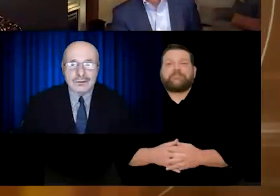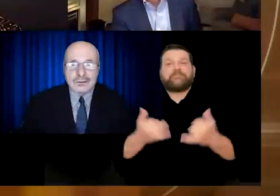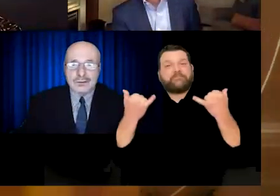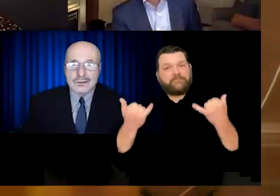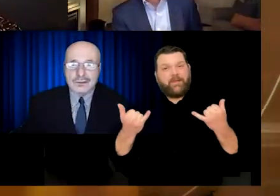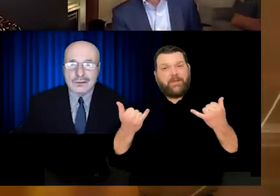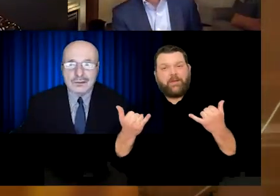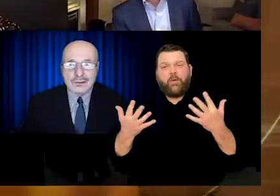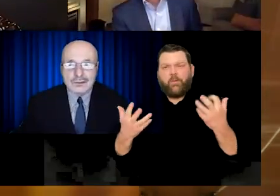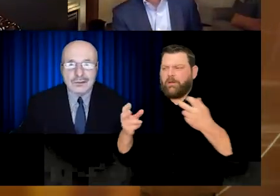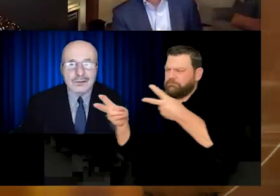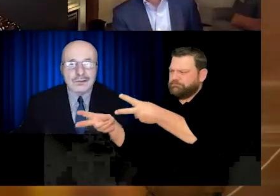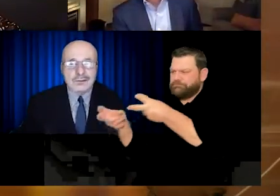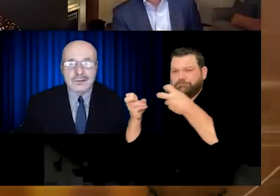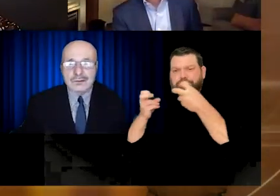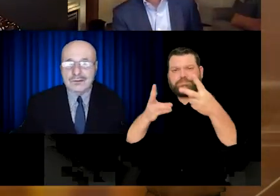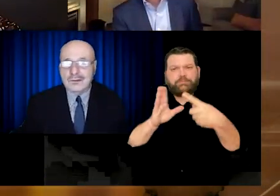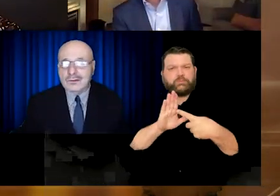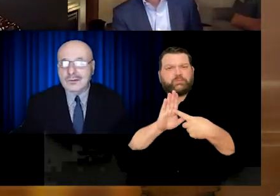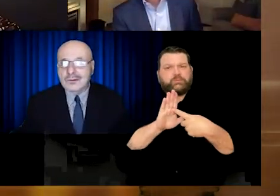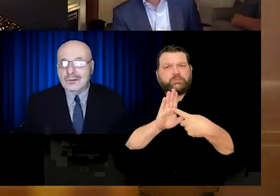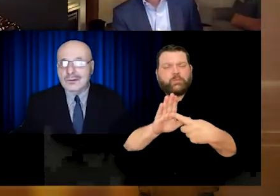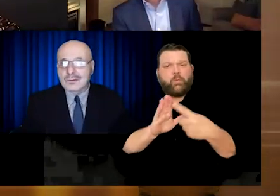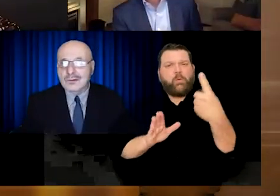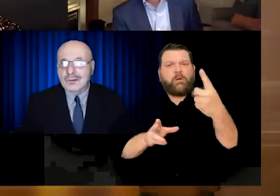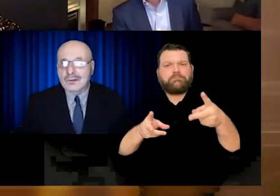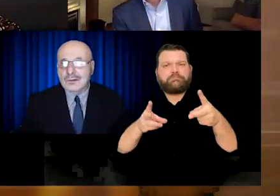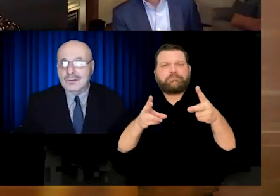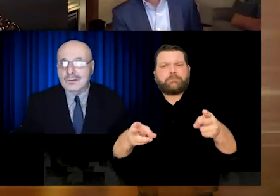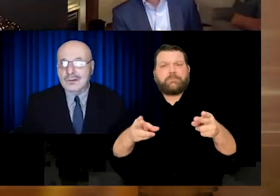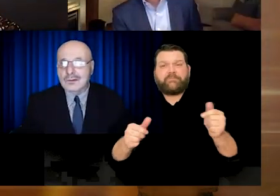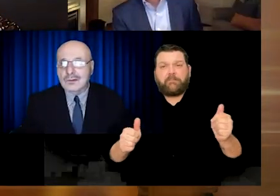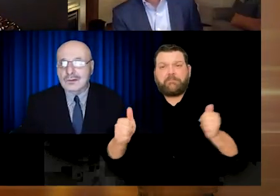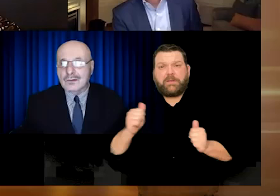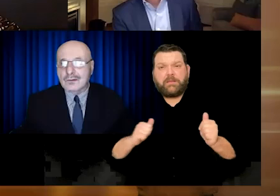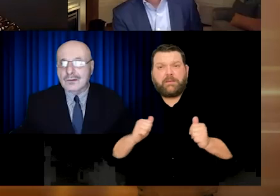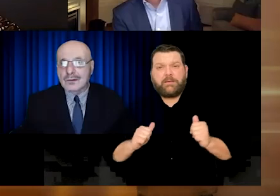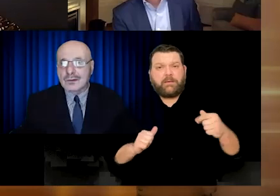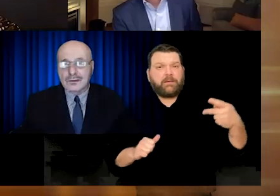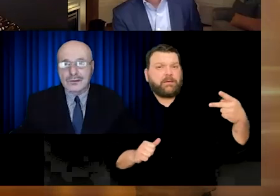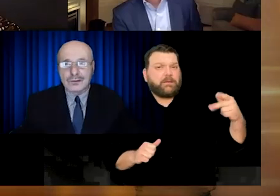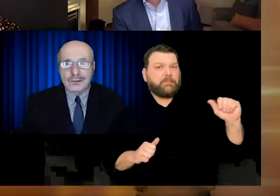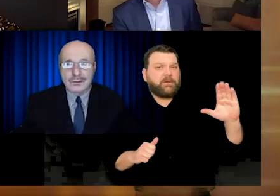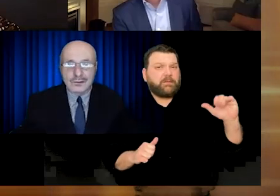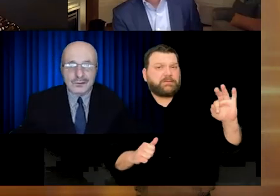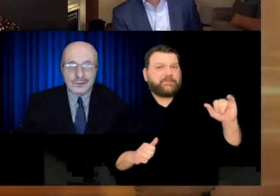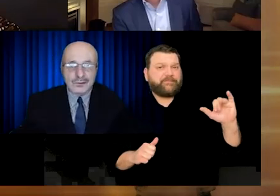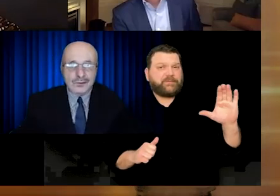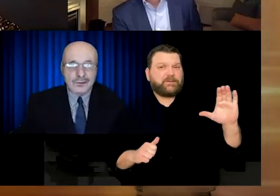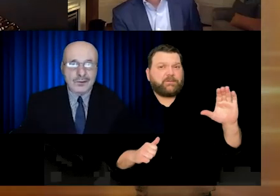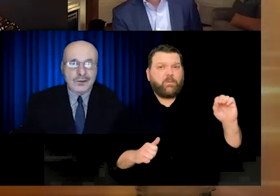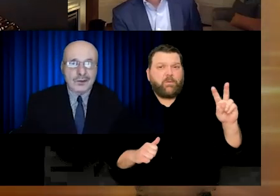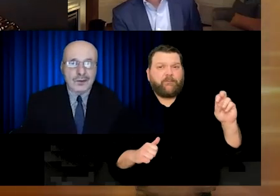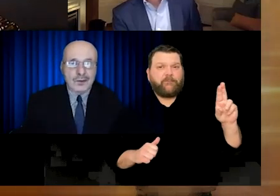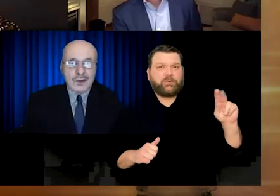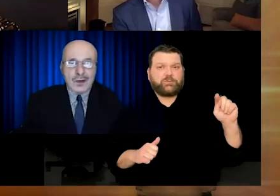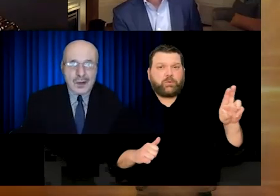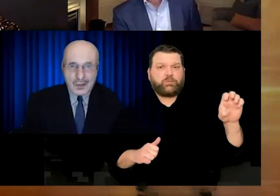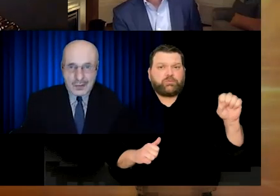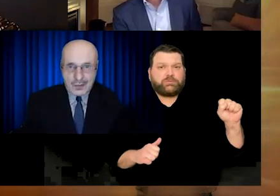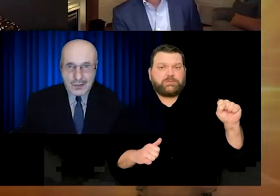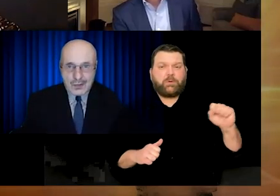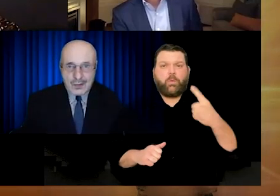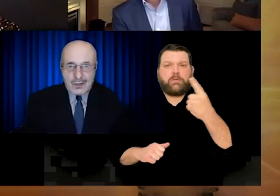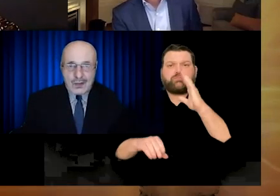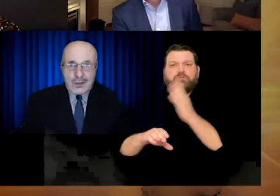And now, a performance by Carl Sue and Sam Hamashima of the song Poems from the Elliot Norton